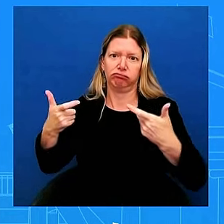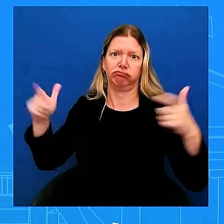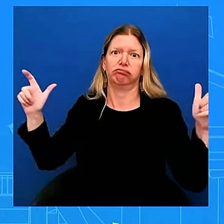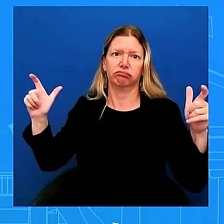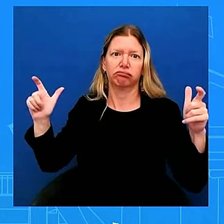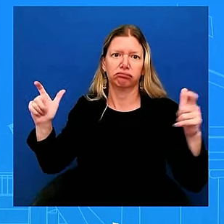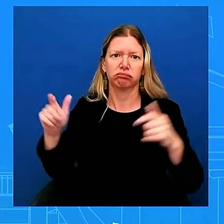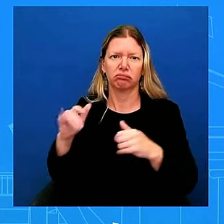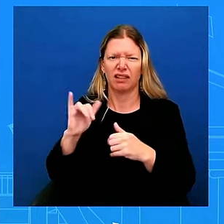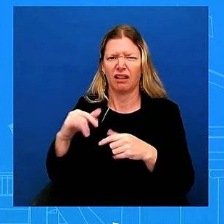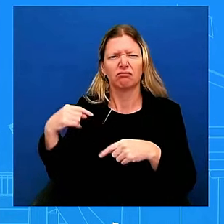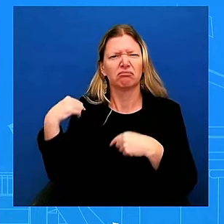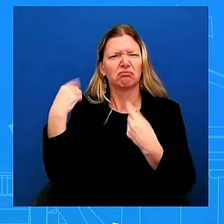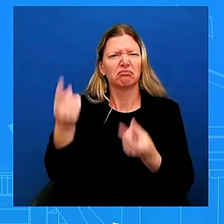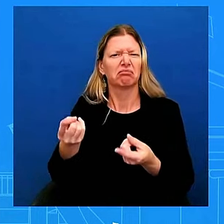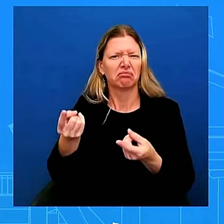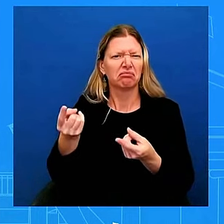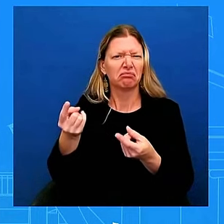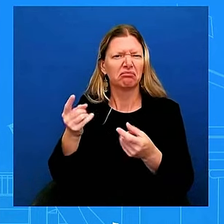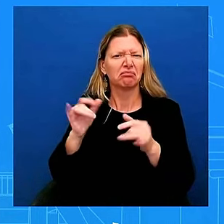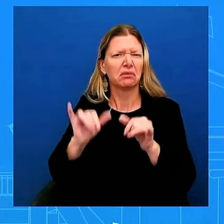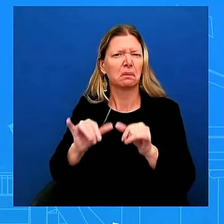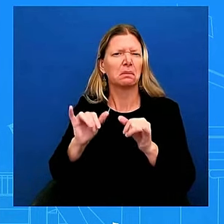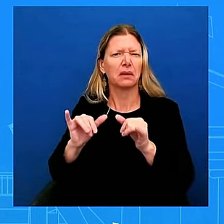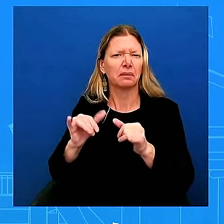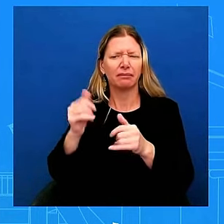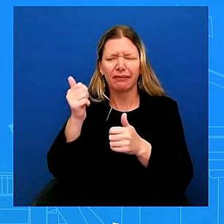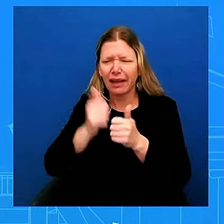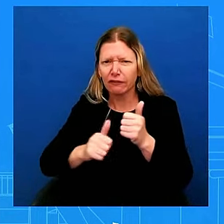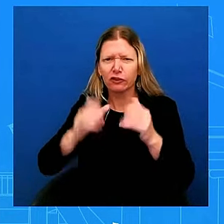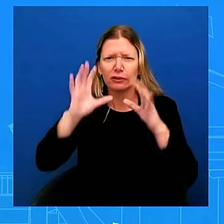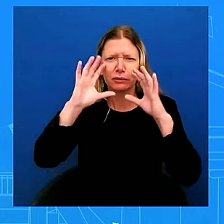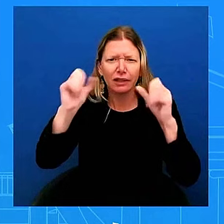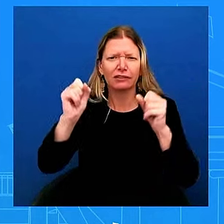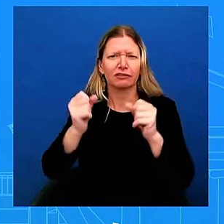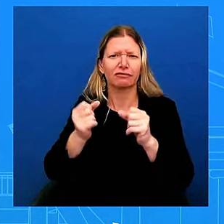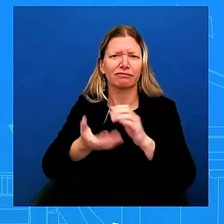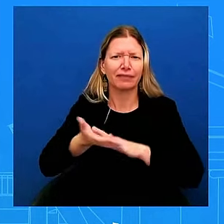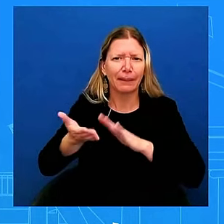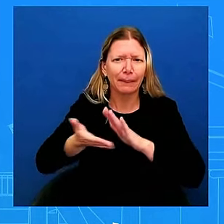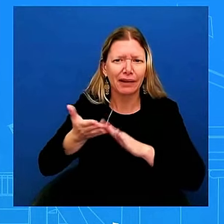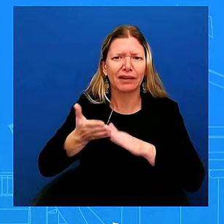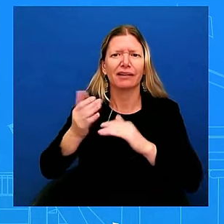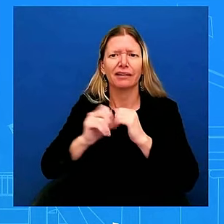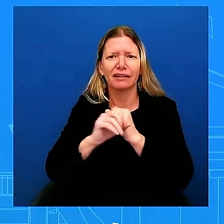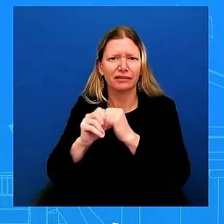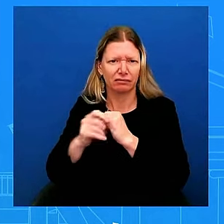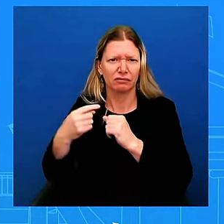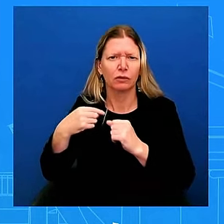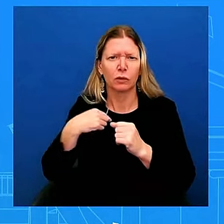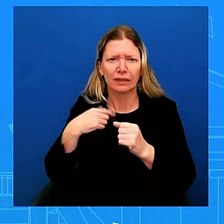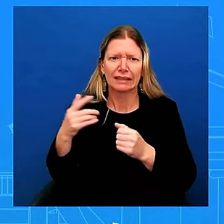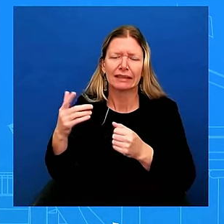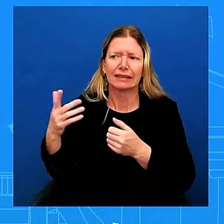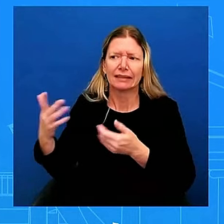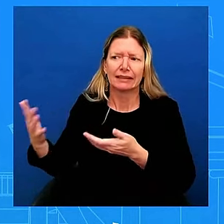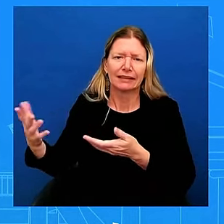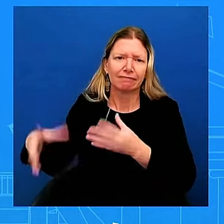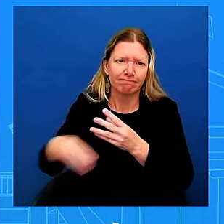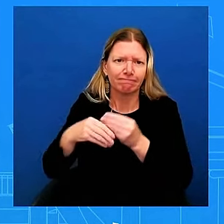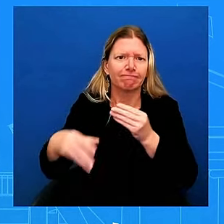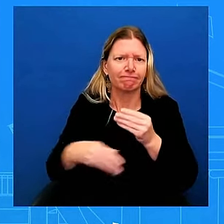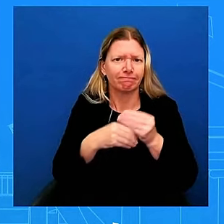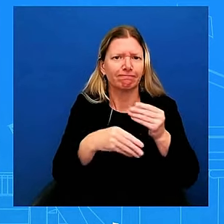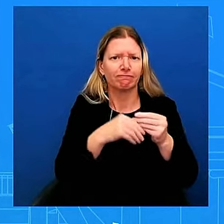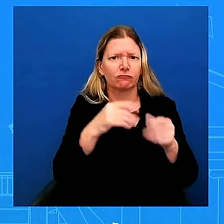presidential campaign. We draw upon resources not only across the federal government, but with state and local law enforcement. And I